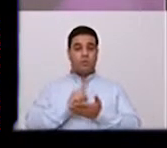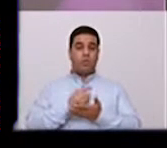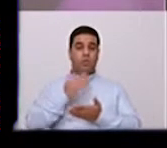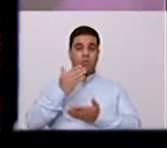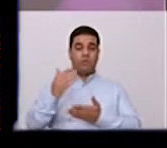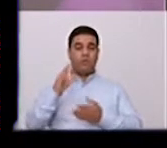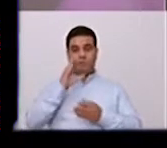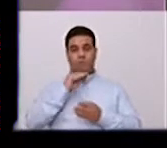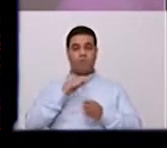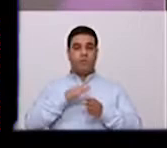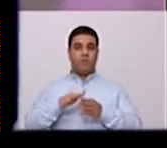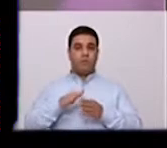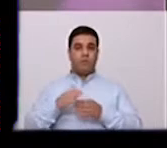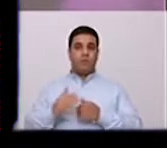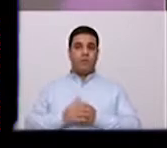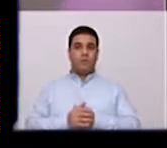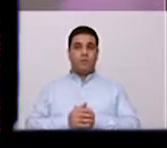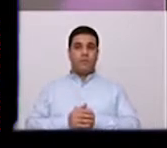buni uddasidan chiqasiz.